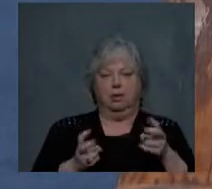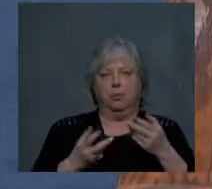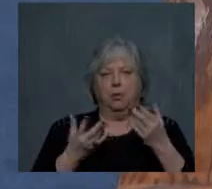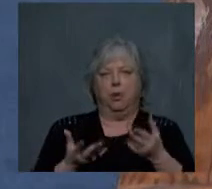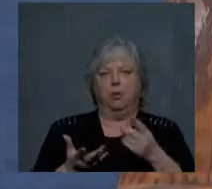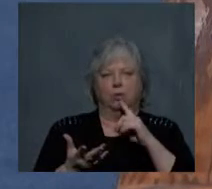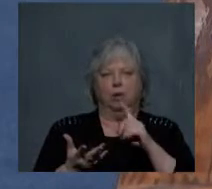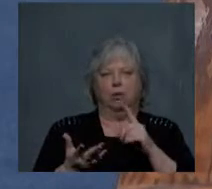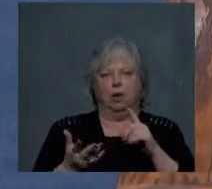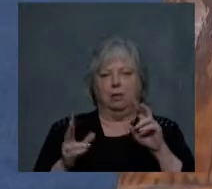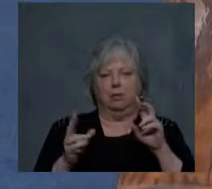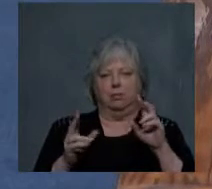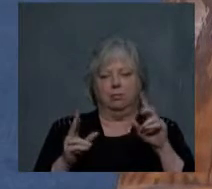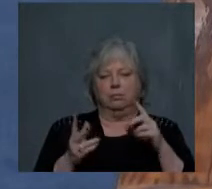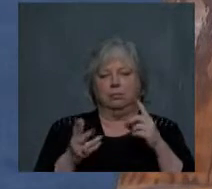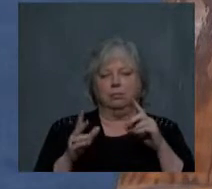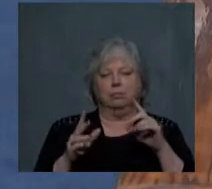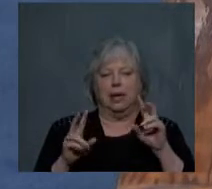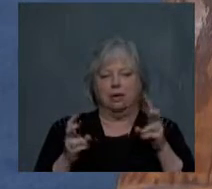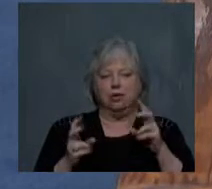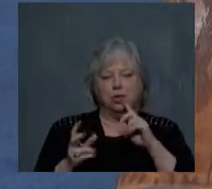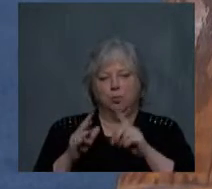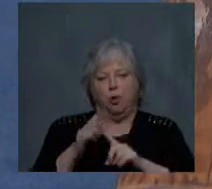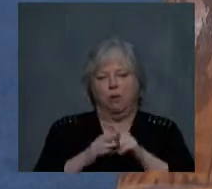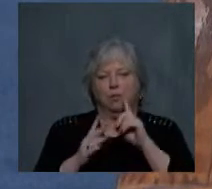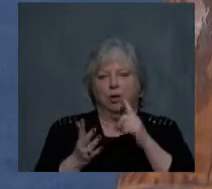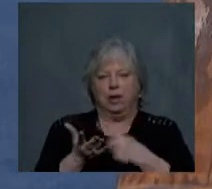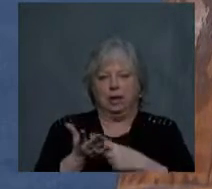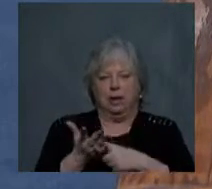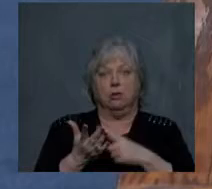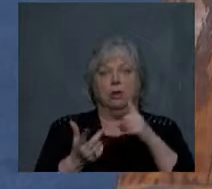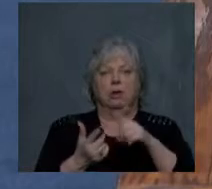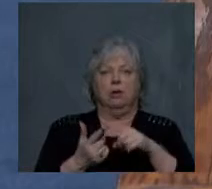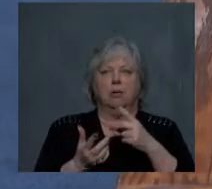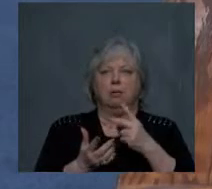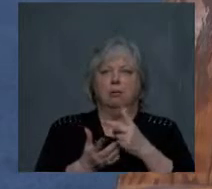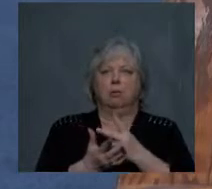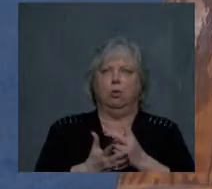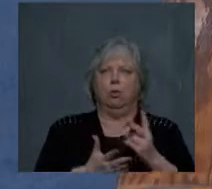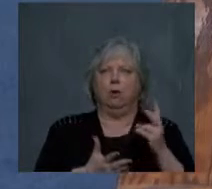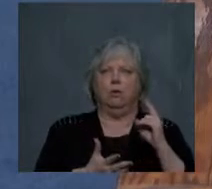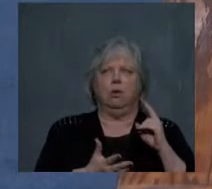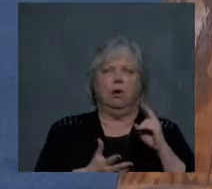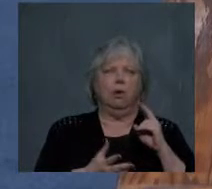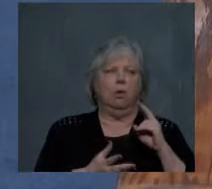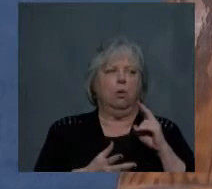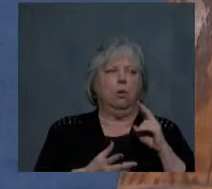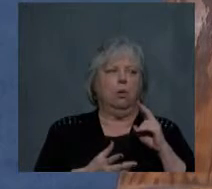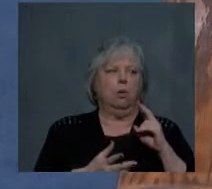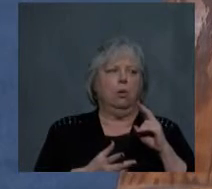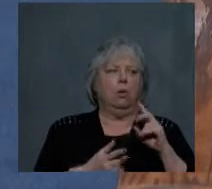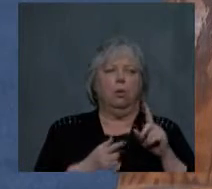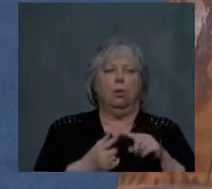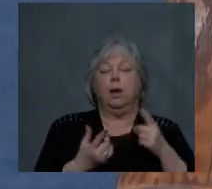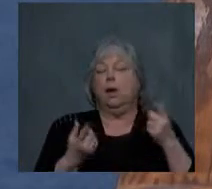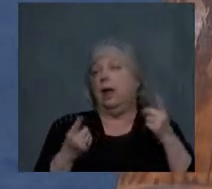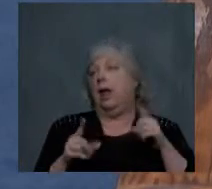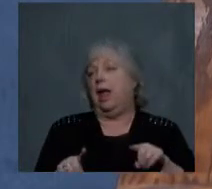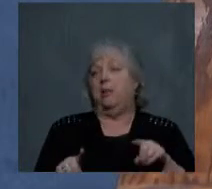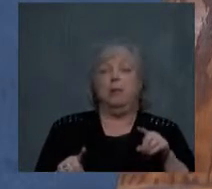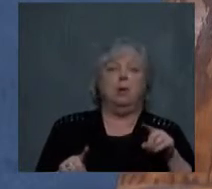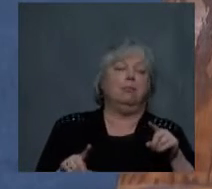even taking place until, I guess it's been 2 weeks ago today, through a random phone